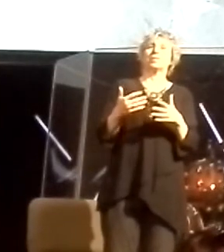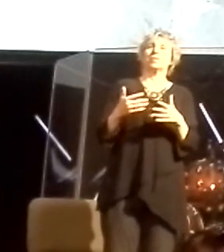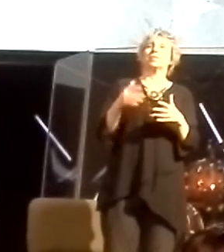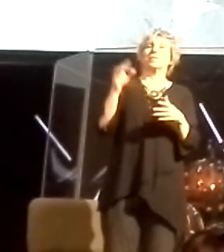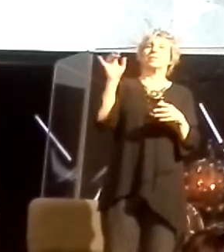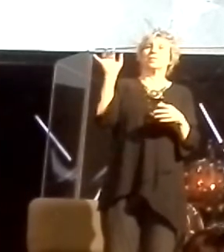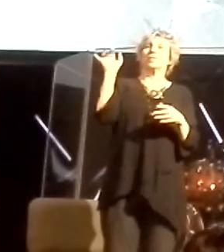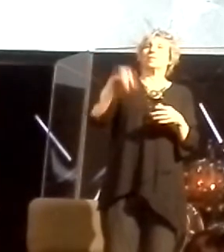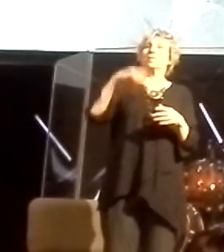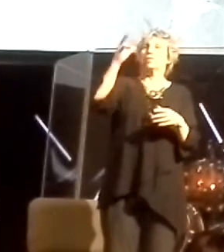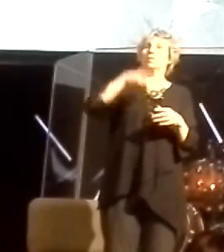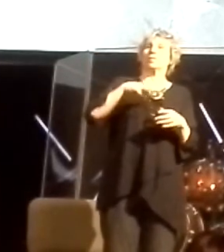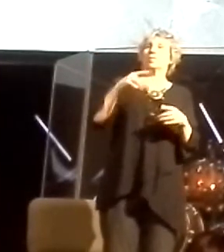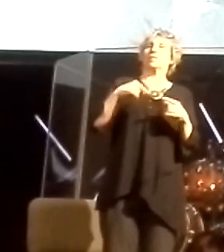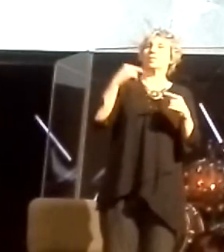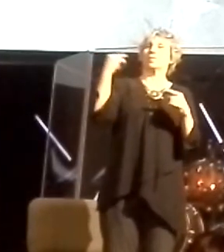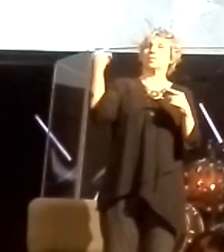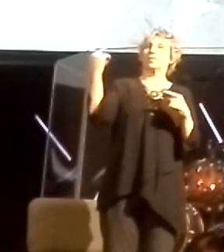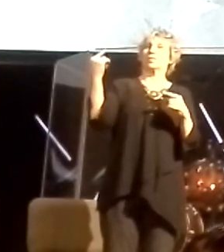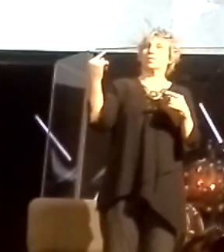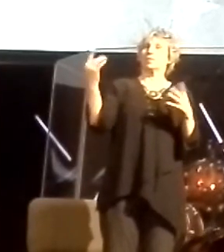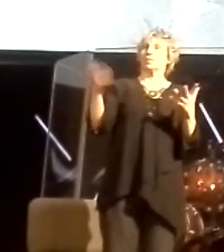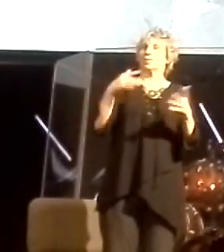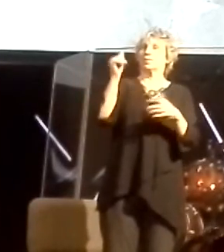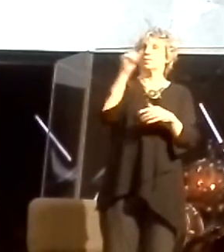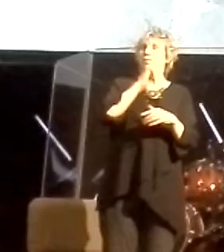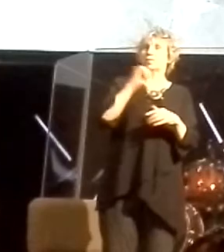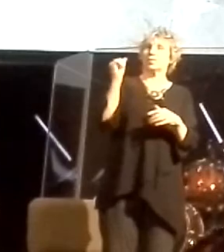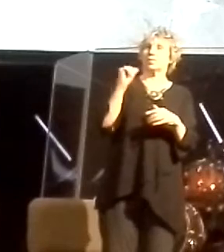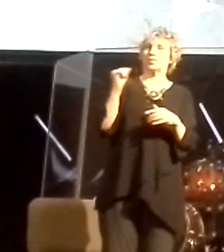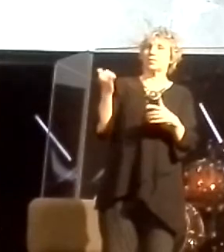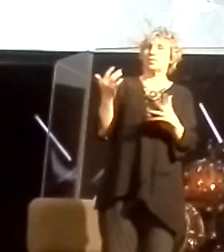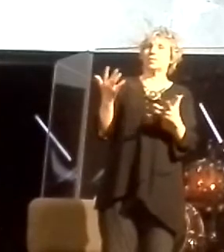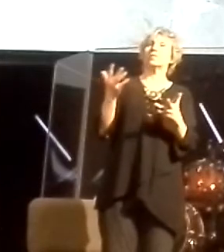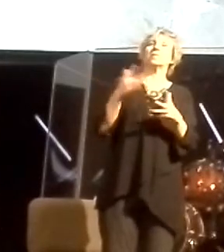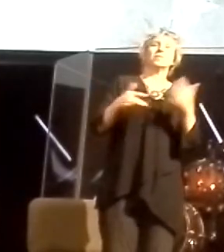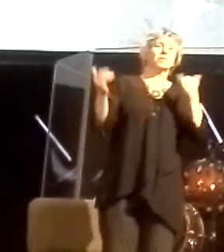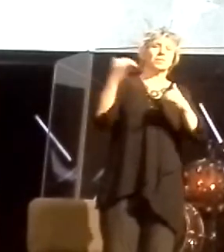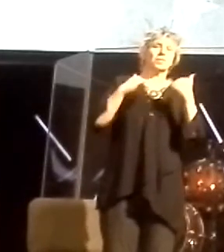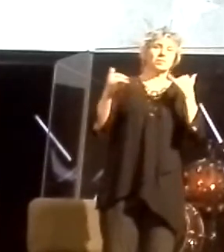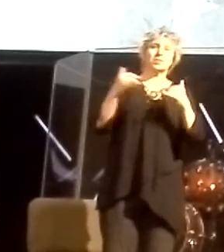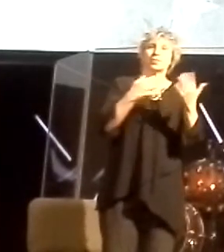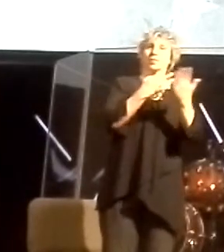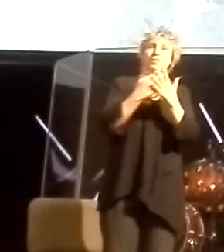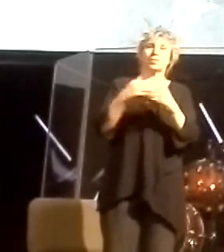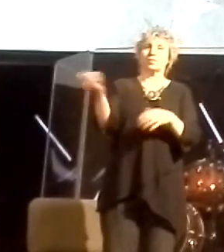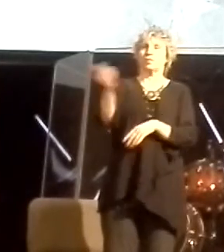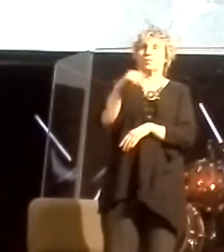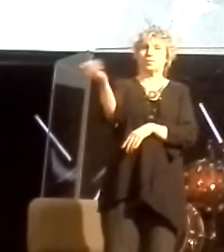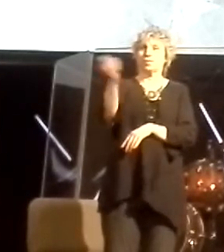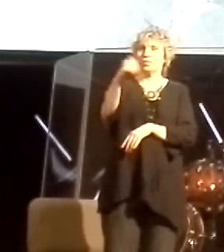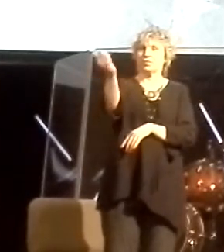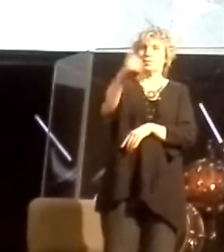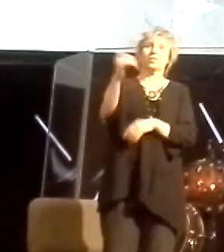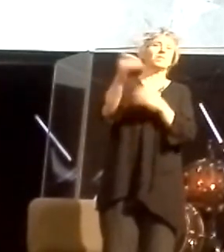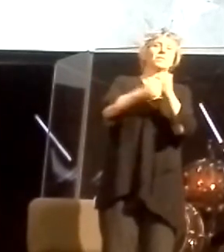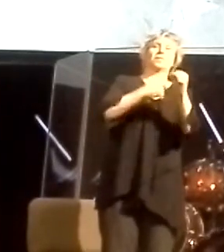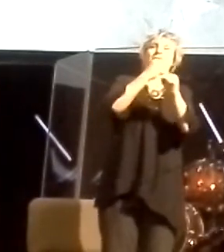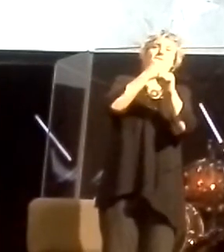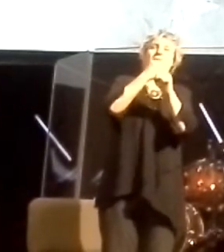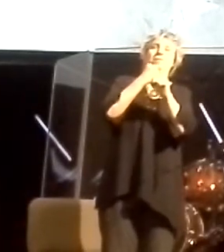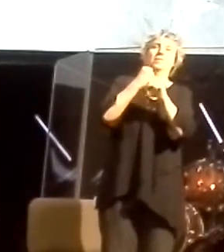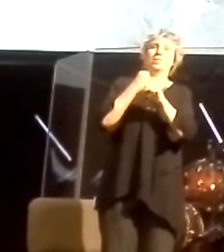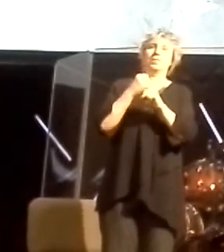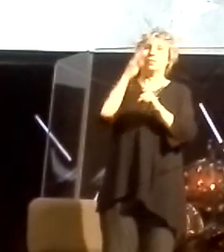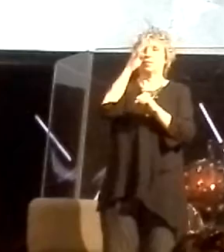spiraled out of control, shooting heroin and committing crimes. I've been in and out of prison ever since. I've been out of prison for a year now. In April, I